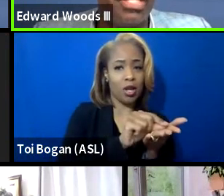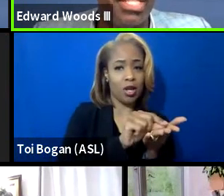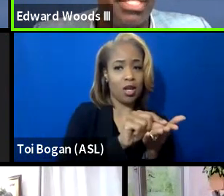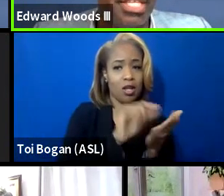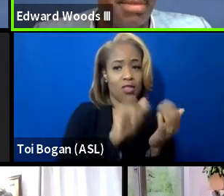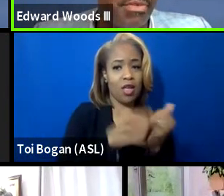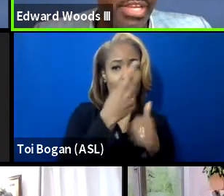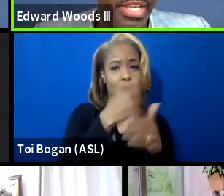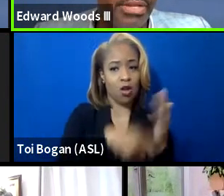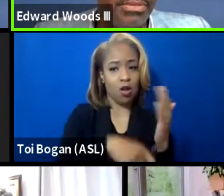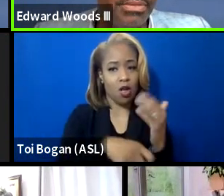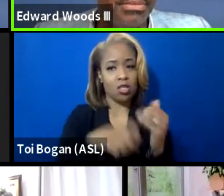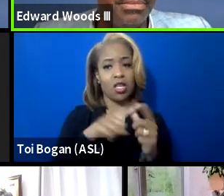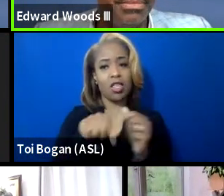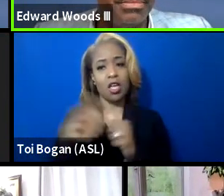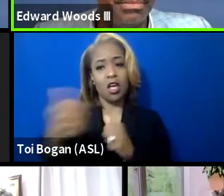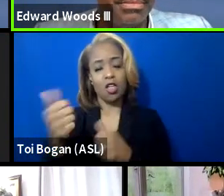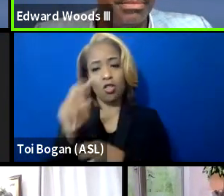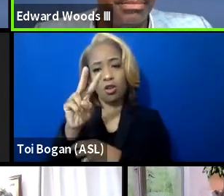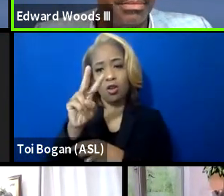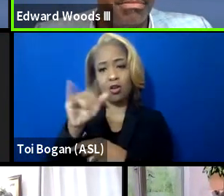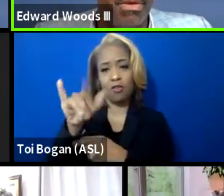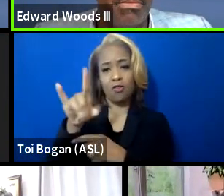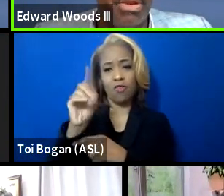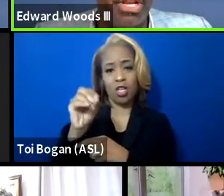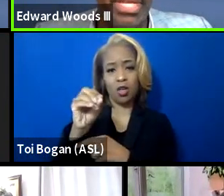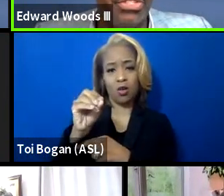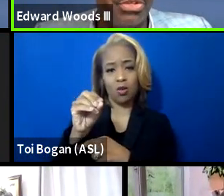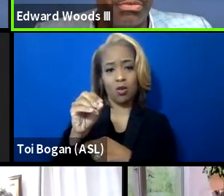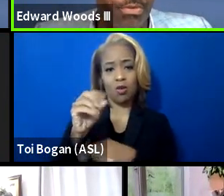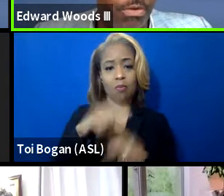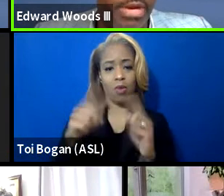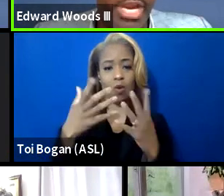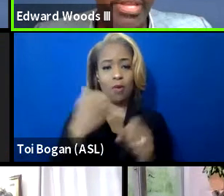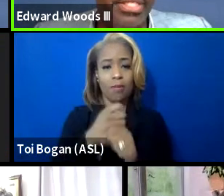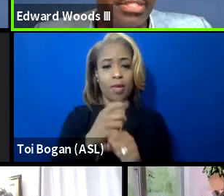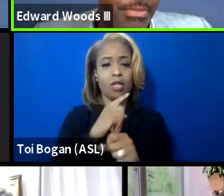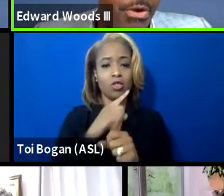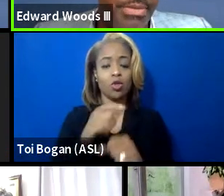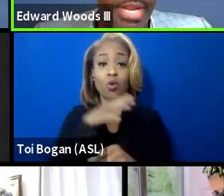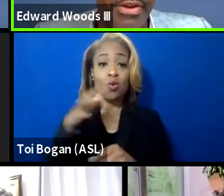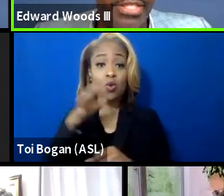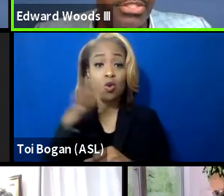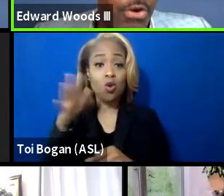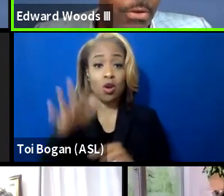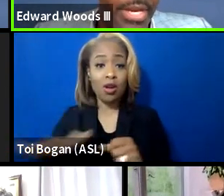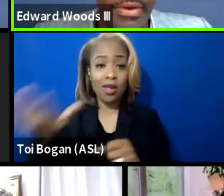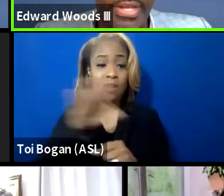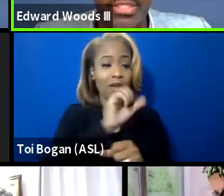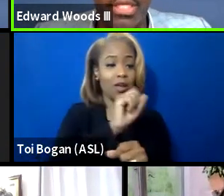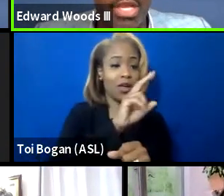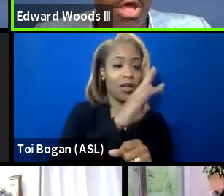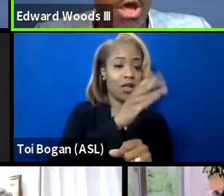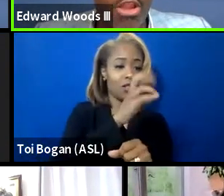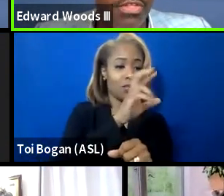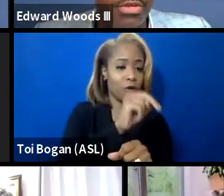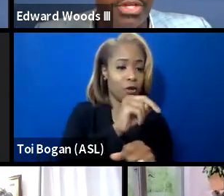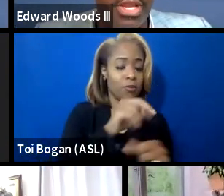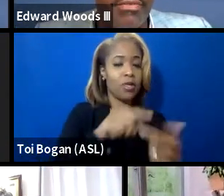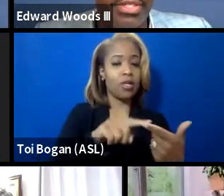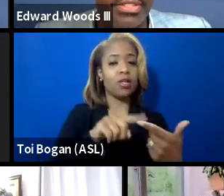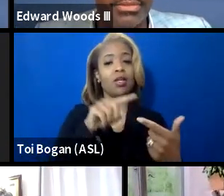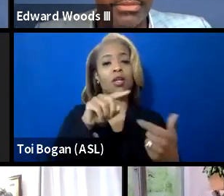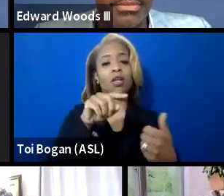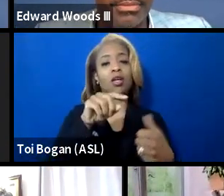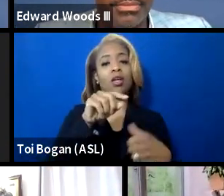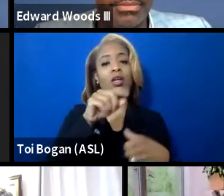particular cost, and then some are video. But we want to make sure the rural areas, suburban areas, urban areas, all of